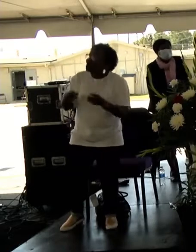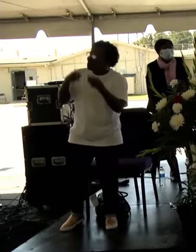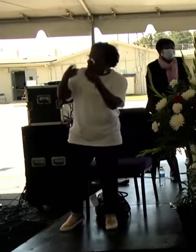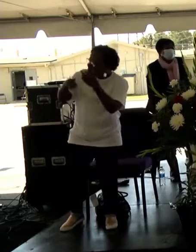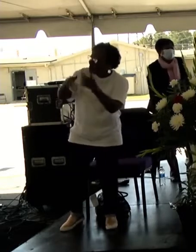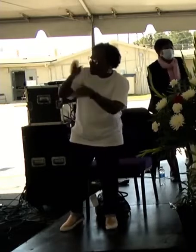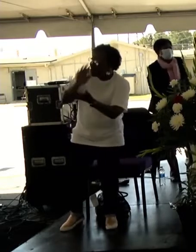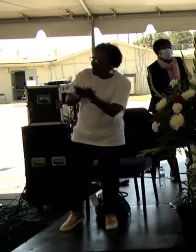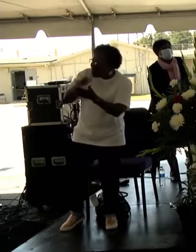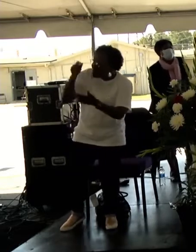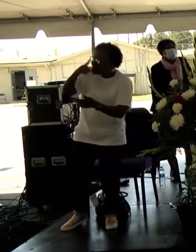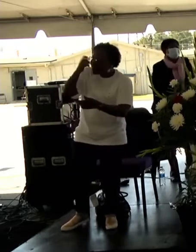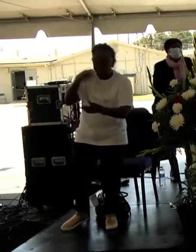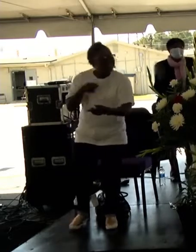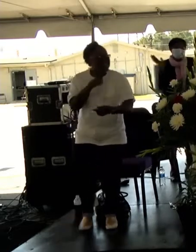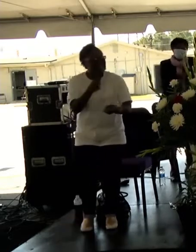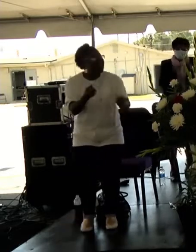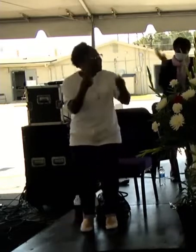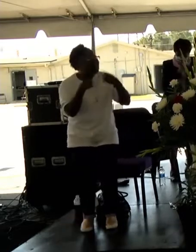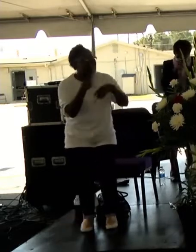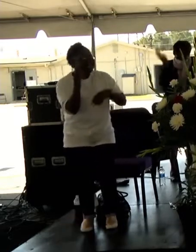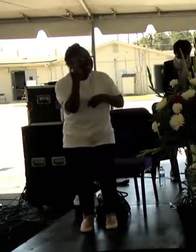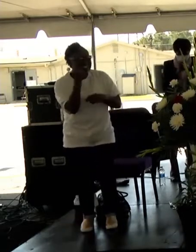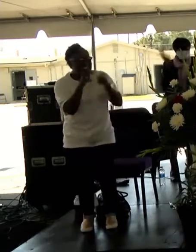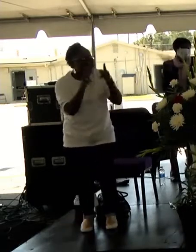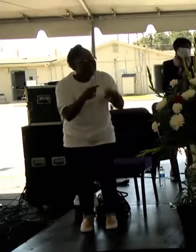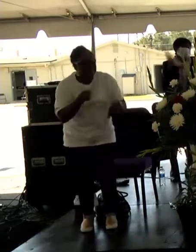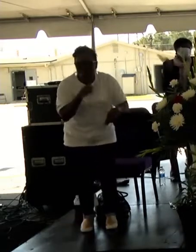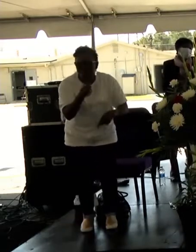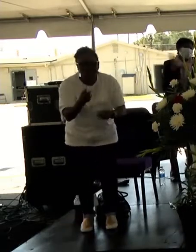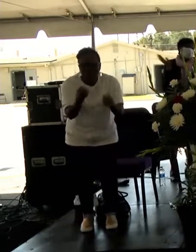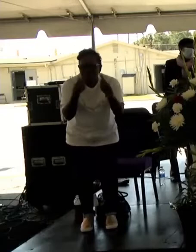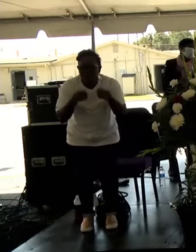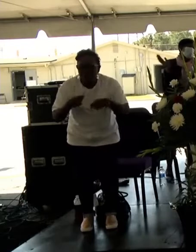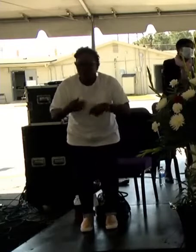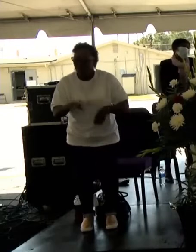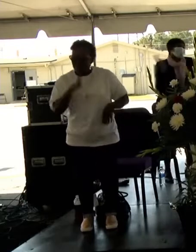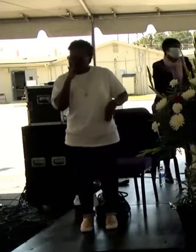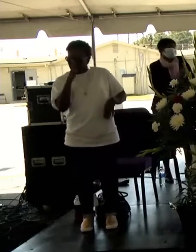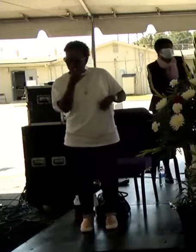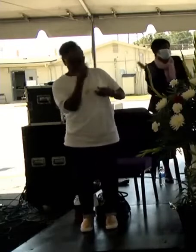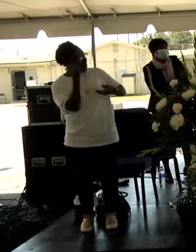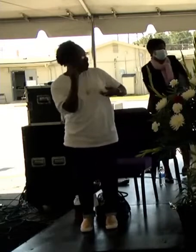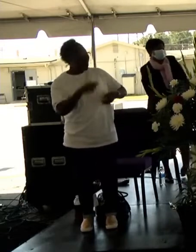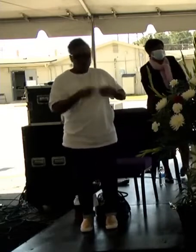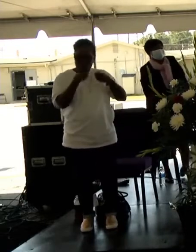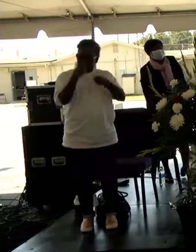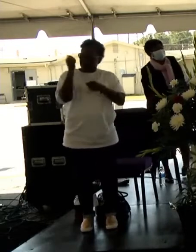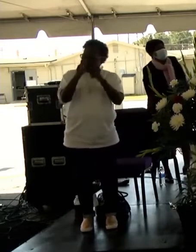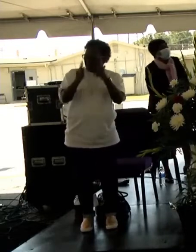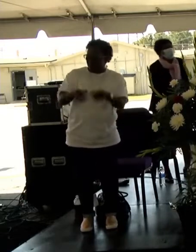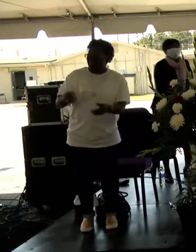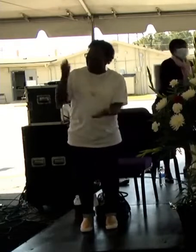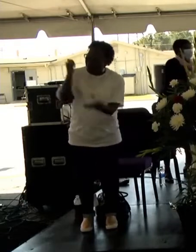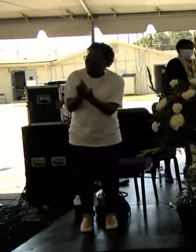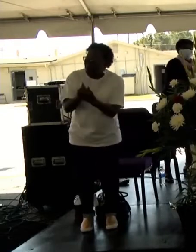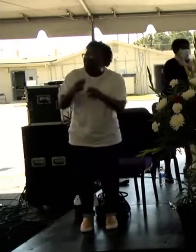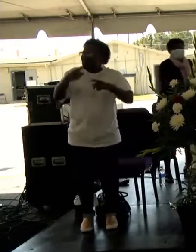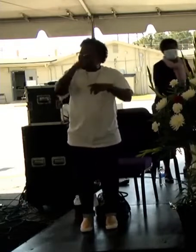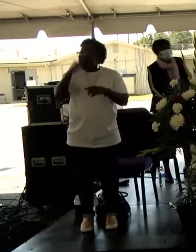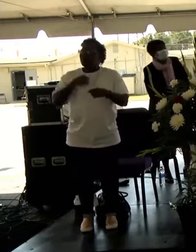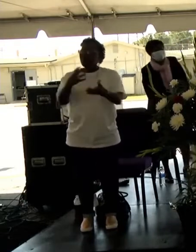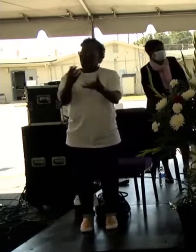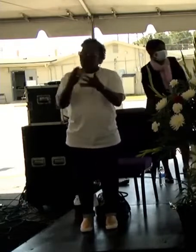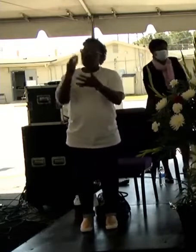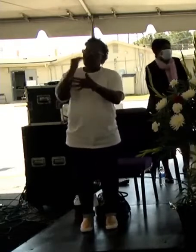give God glory, because I didn't come to see nobody. I didn't come to impress nobody. I didn't come to get nobody's approval, but I want